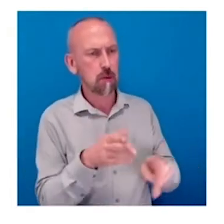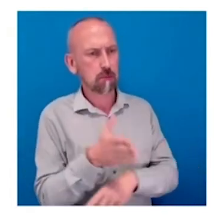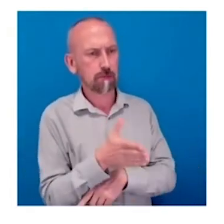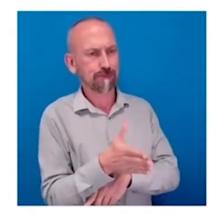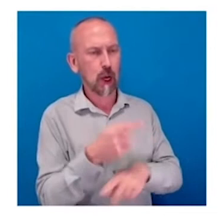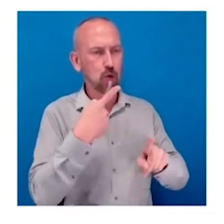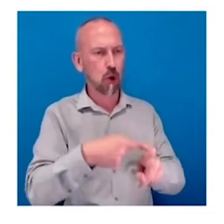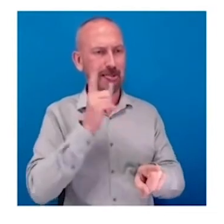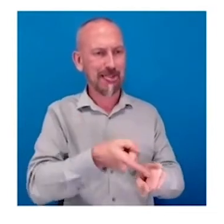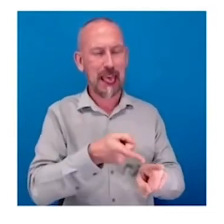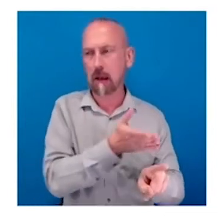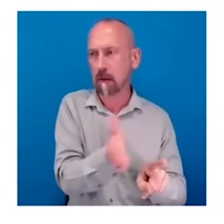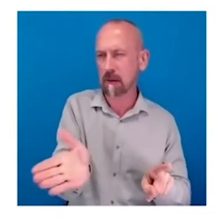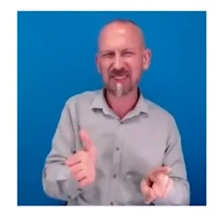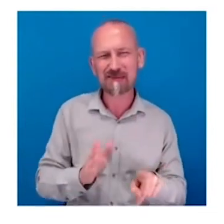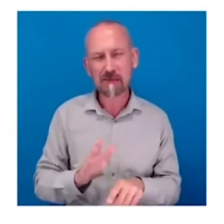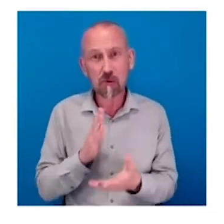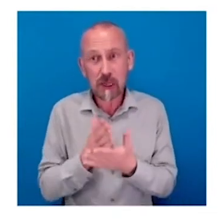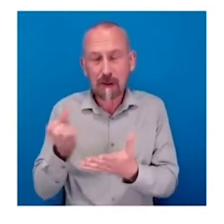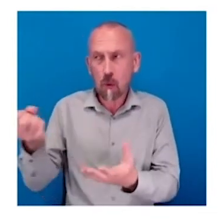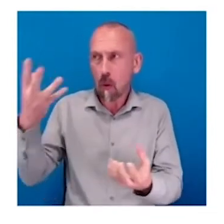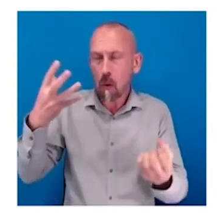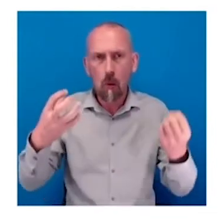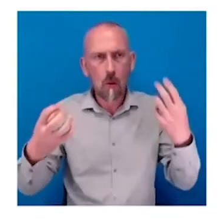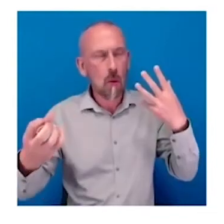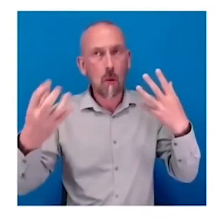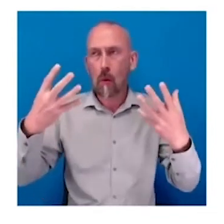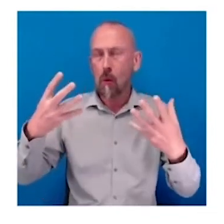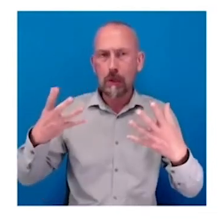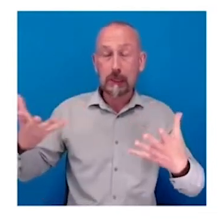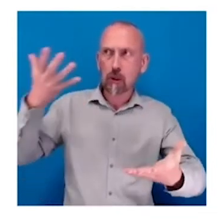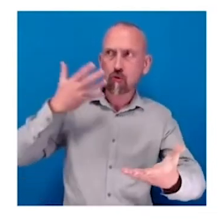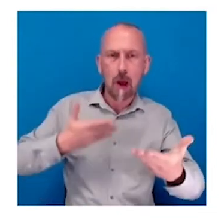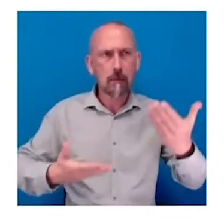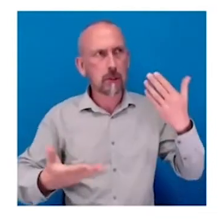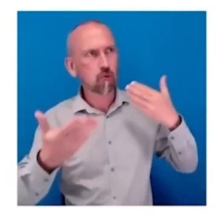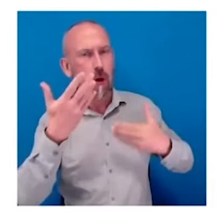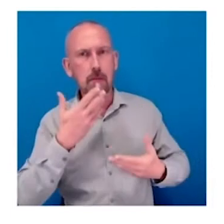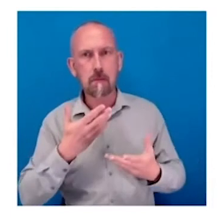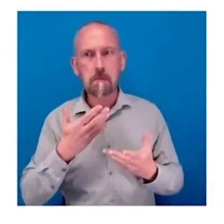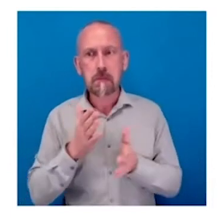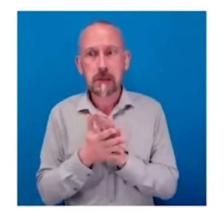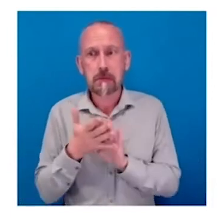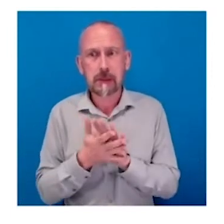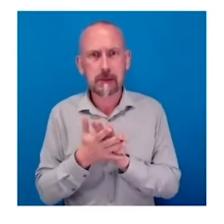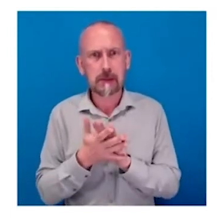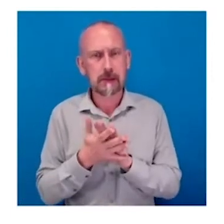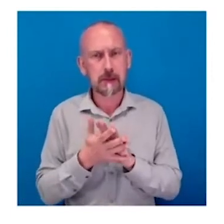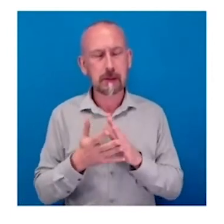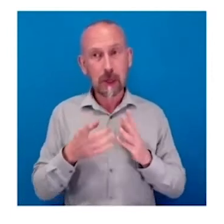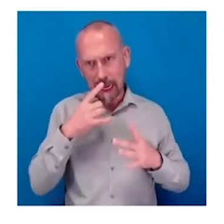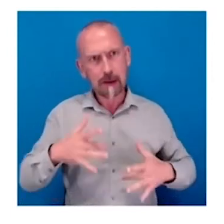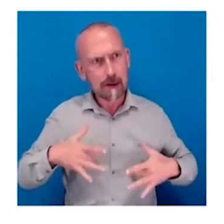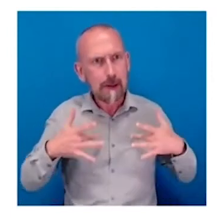there. It actually describes fully what's around you. And it's about really being able to live a